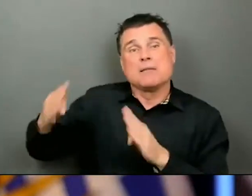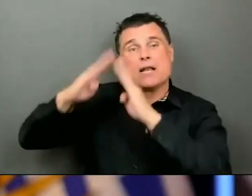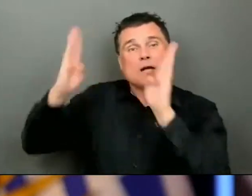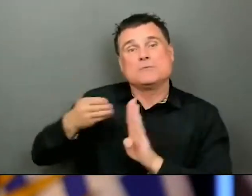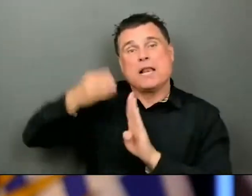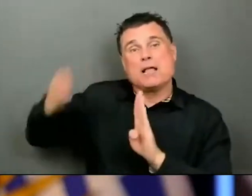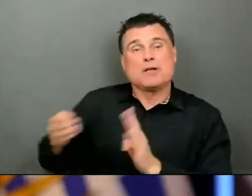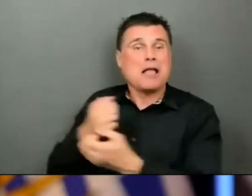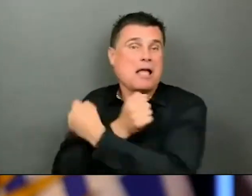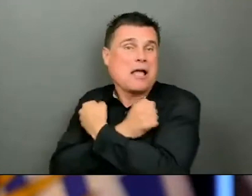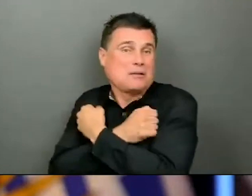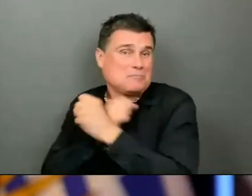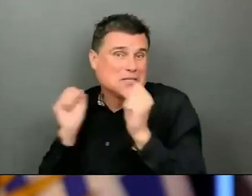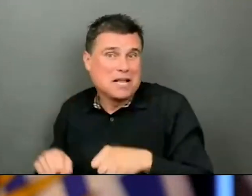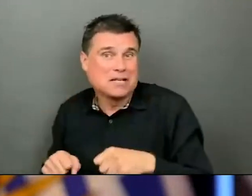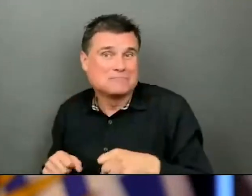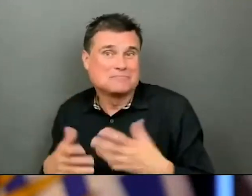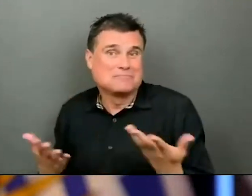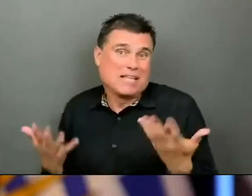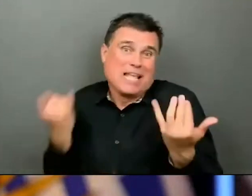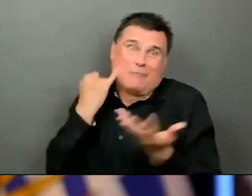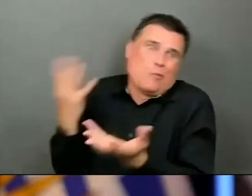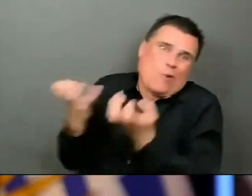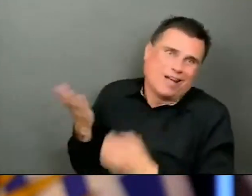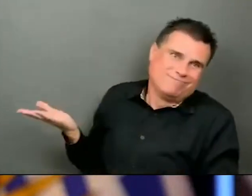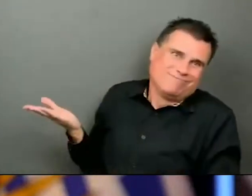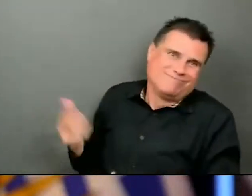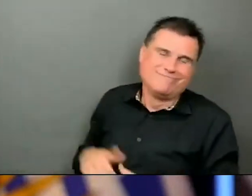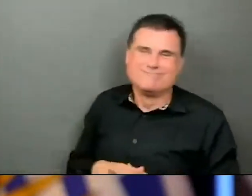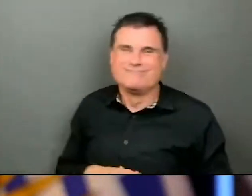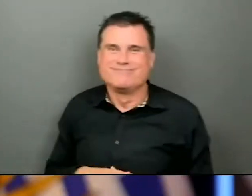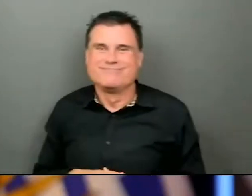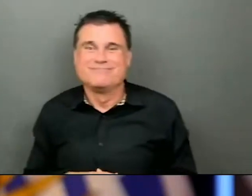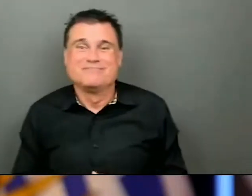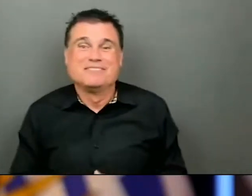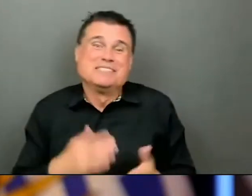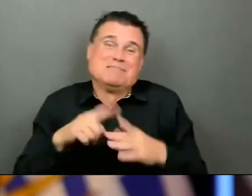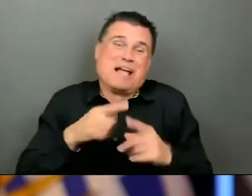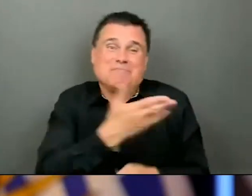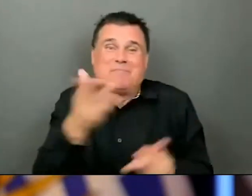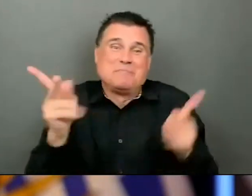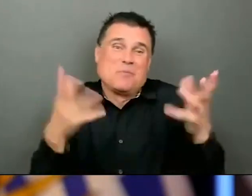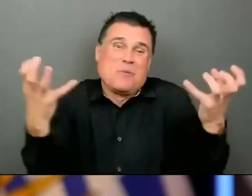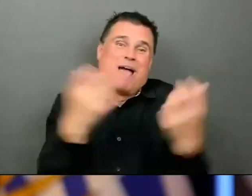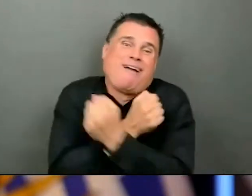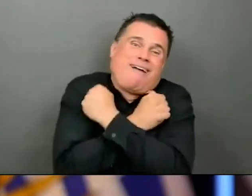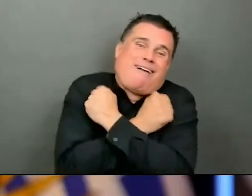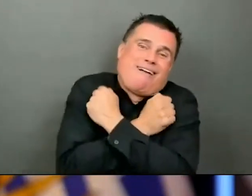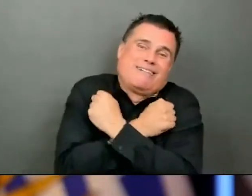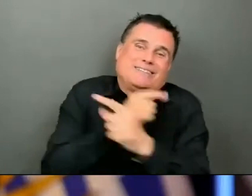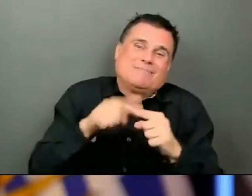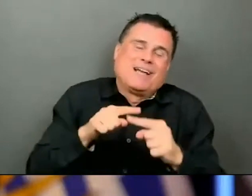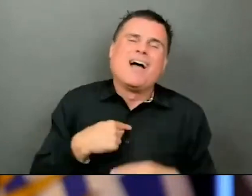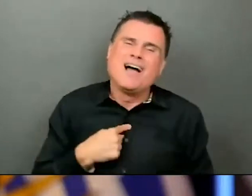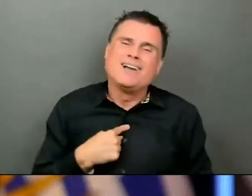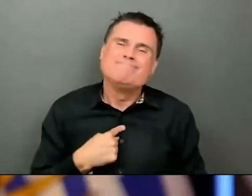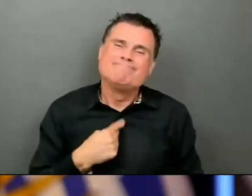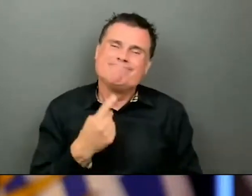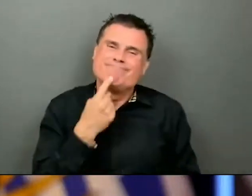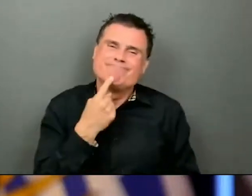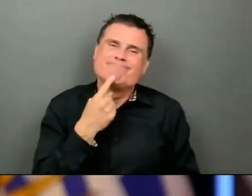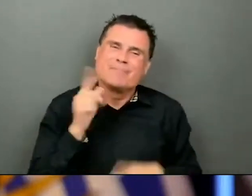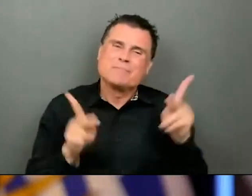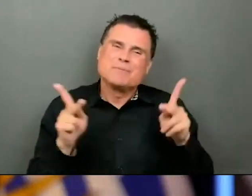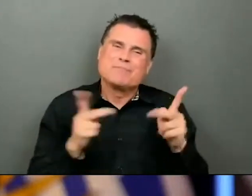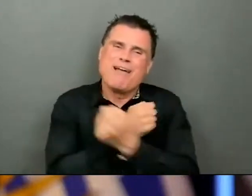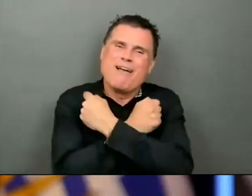be hugged. I mean, we have to understand that not everybody does, but it's one of the things that I'm missing most in this pandemic. And I've